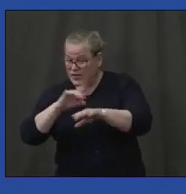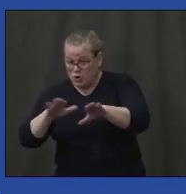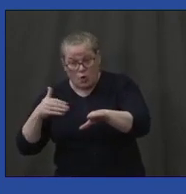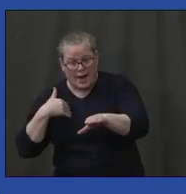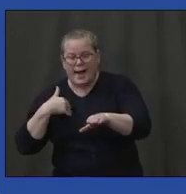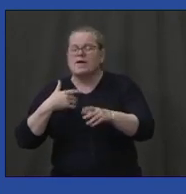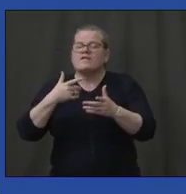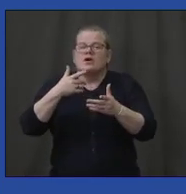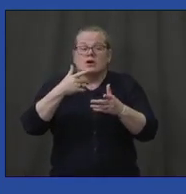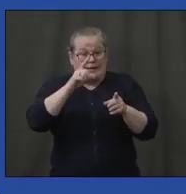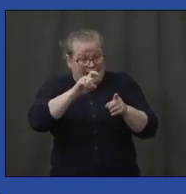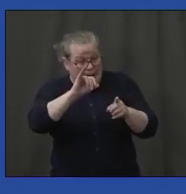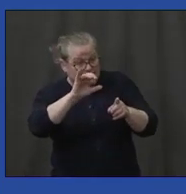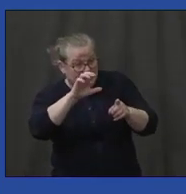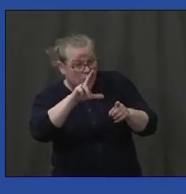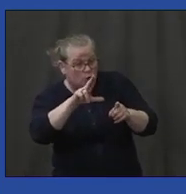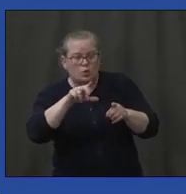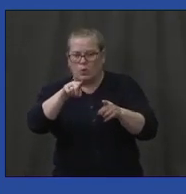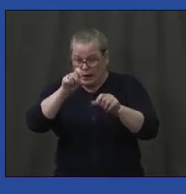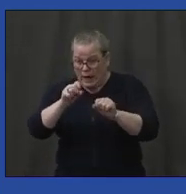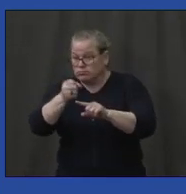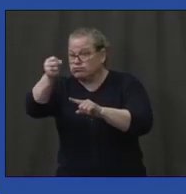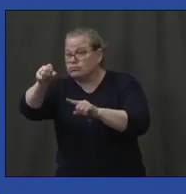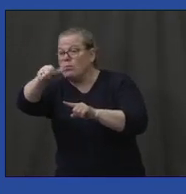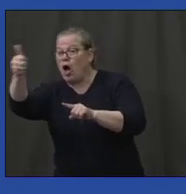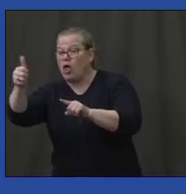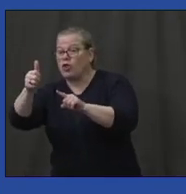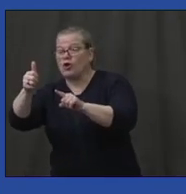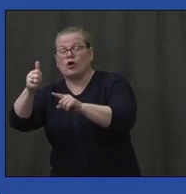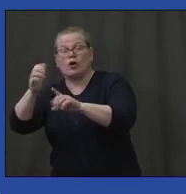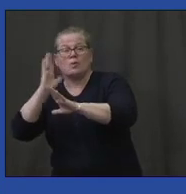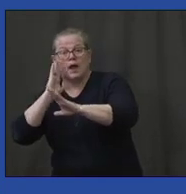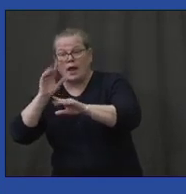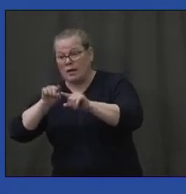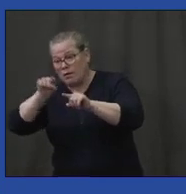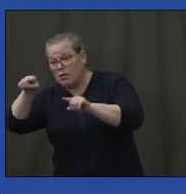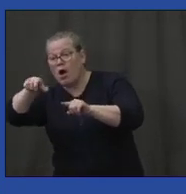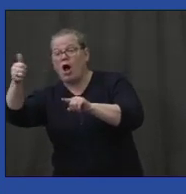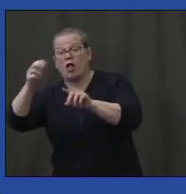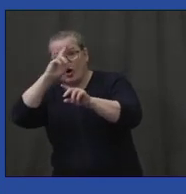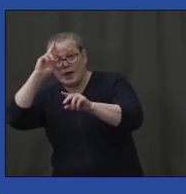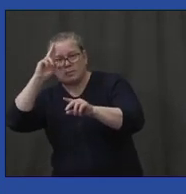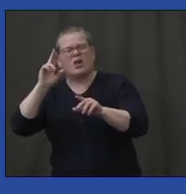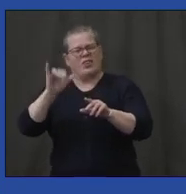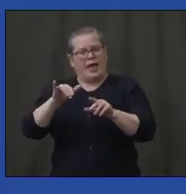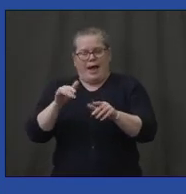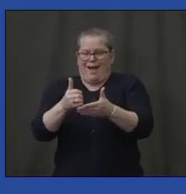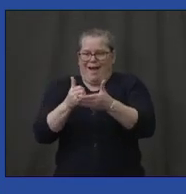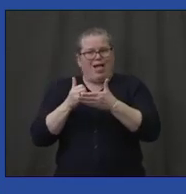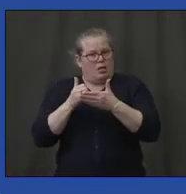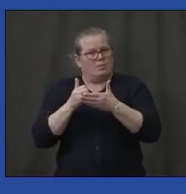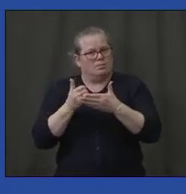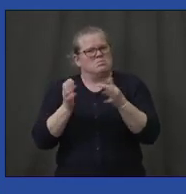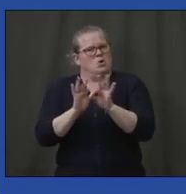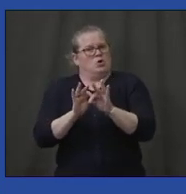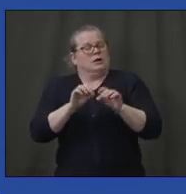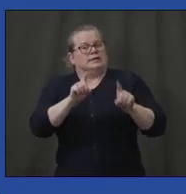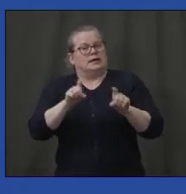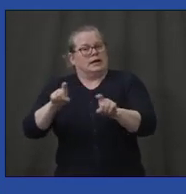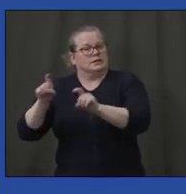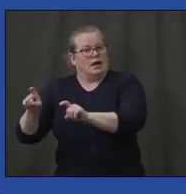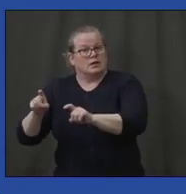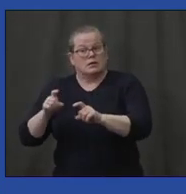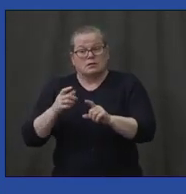And it's freed up over 40 beds for us in those 4 hospitals in southern Fairfield County just in the last few